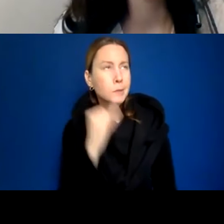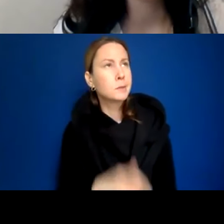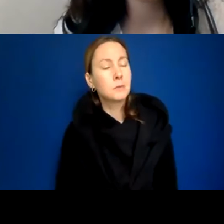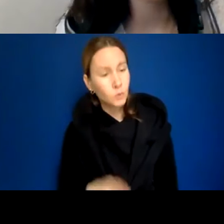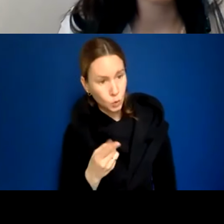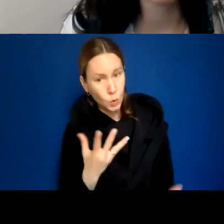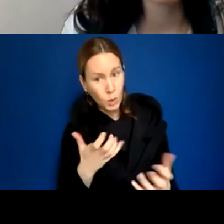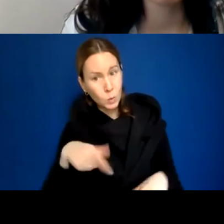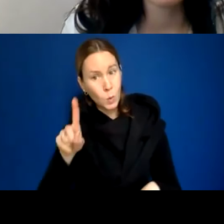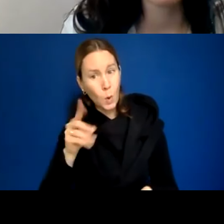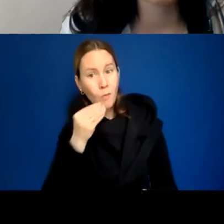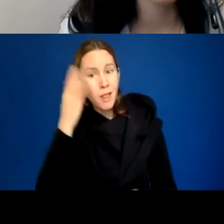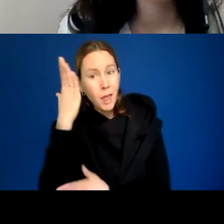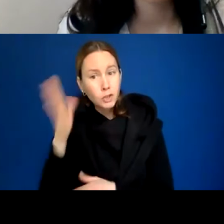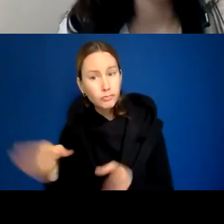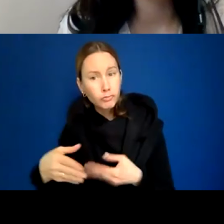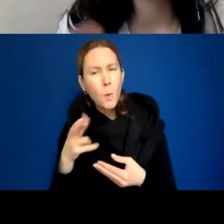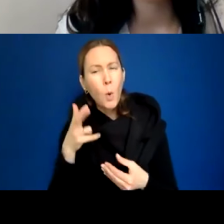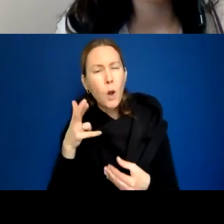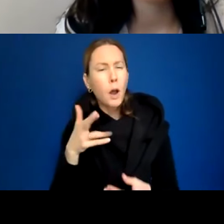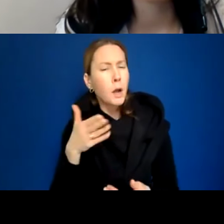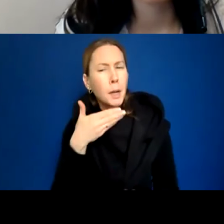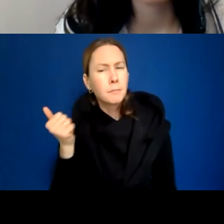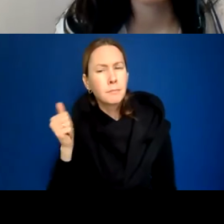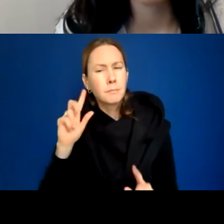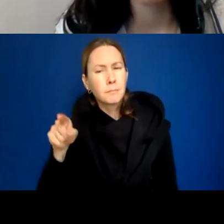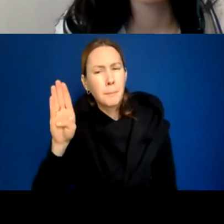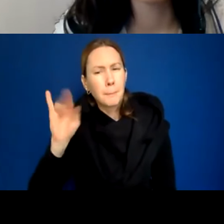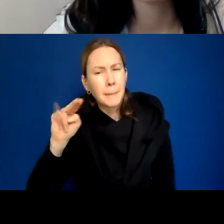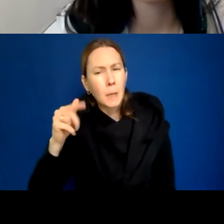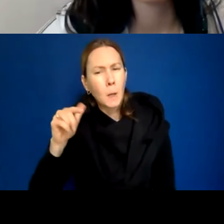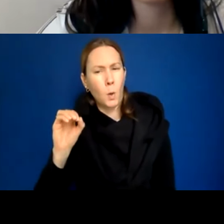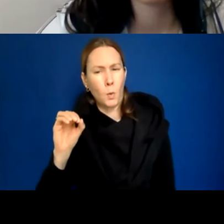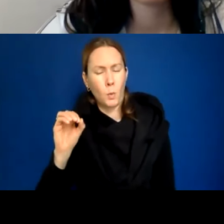go to the lunchroom or do you want to go to bingo? They don't have to come up with those words on their own.